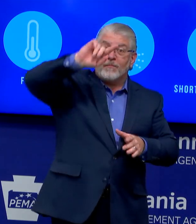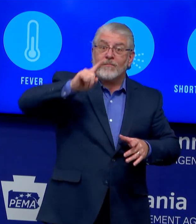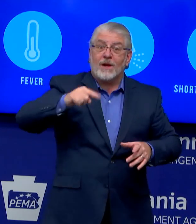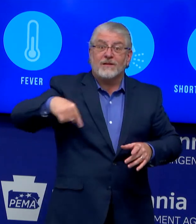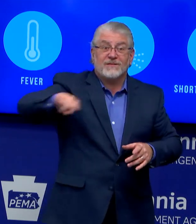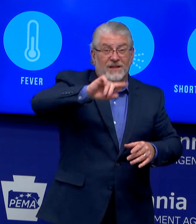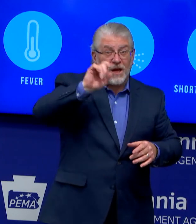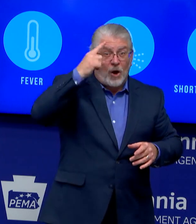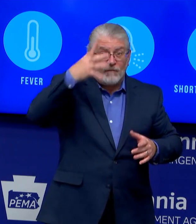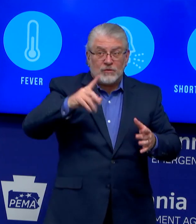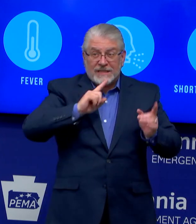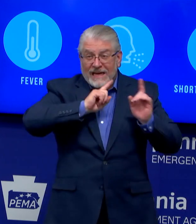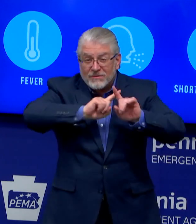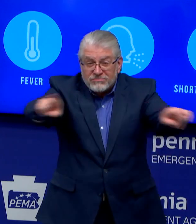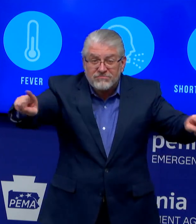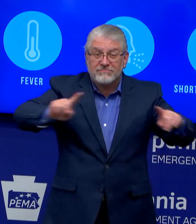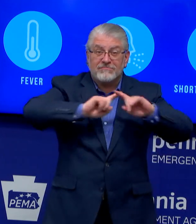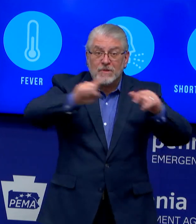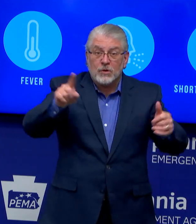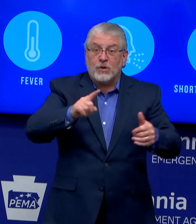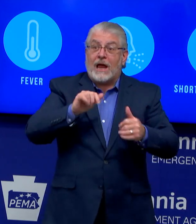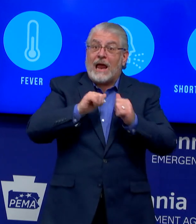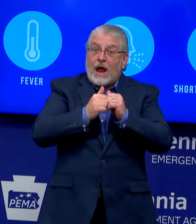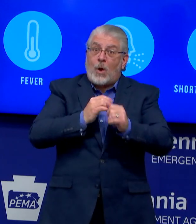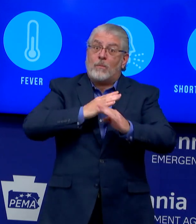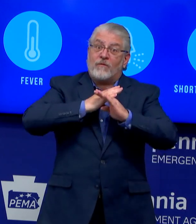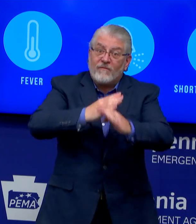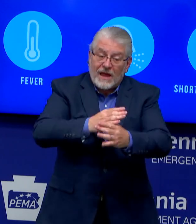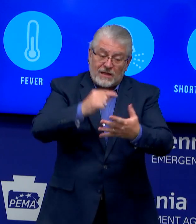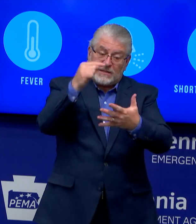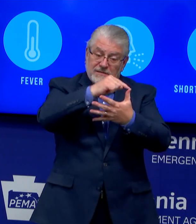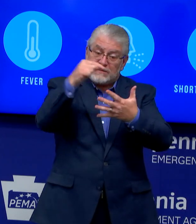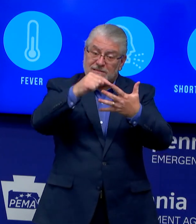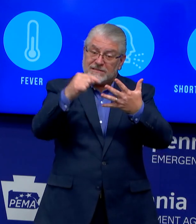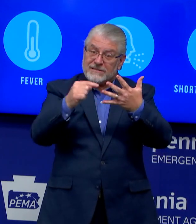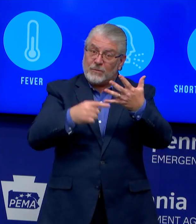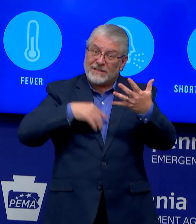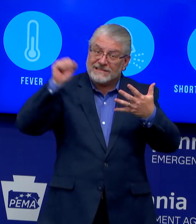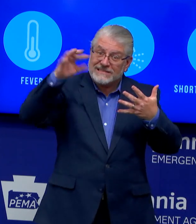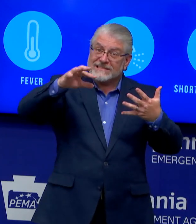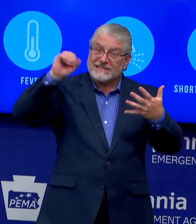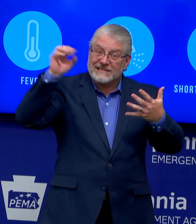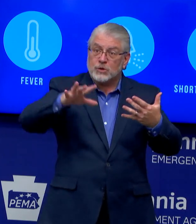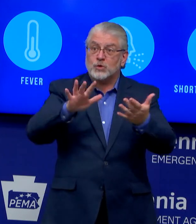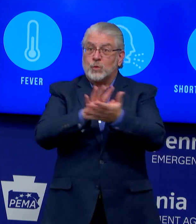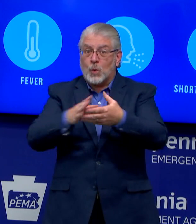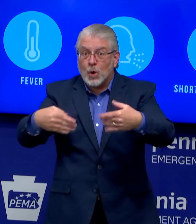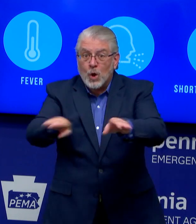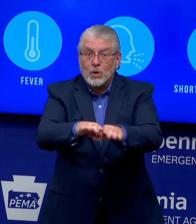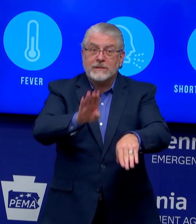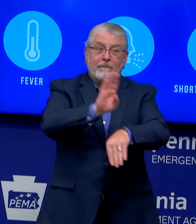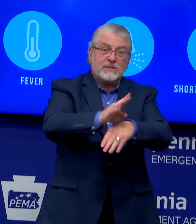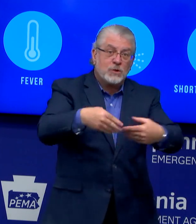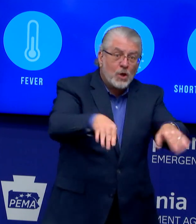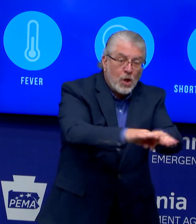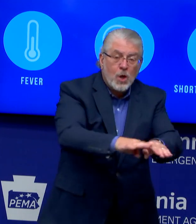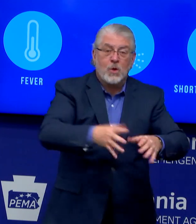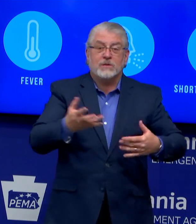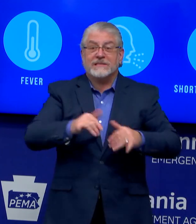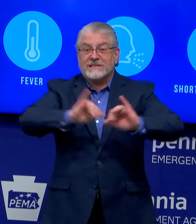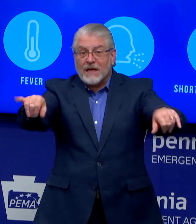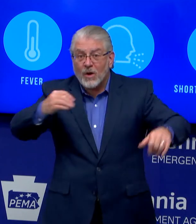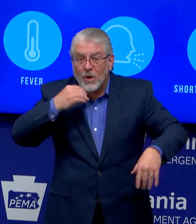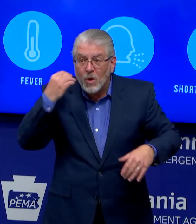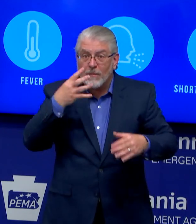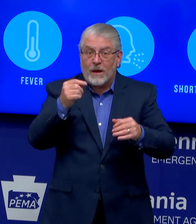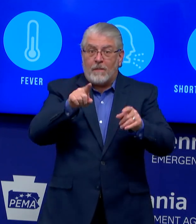in place, those prevention efforts, and through the actions of citizens in Pennsylvania, we have been able